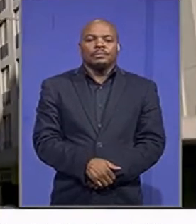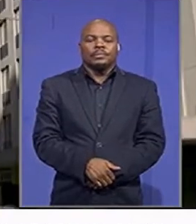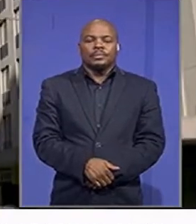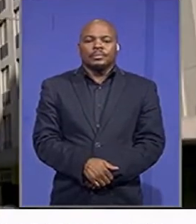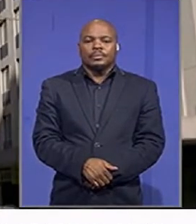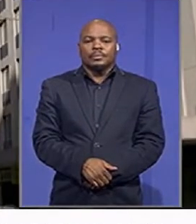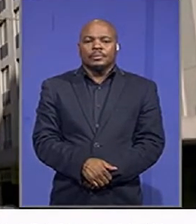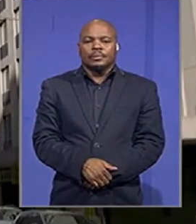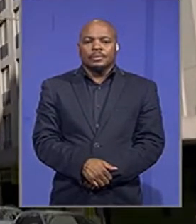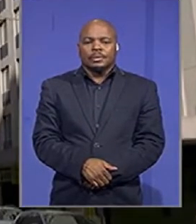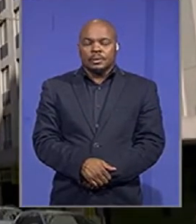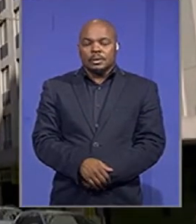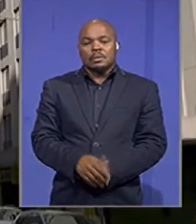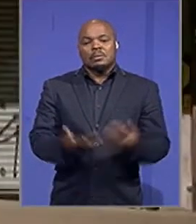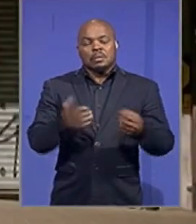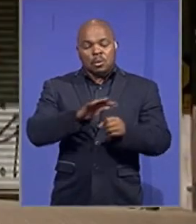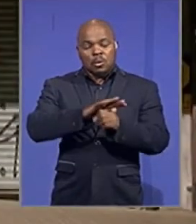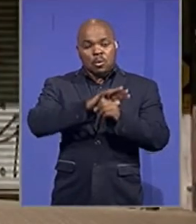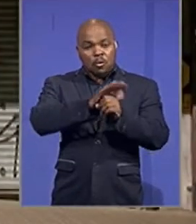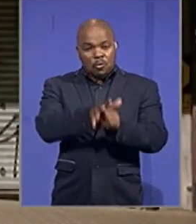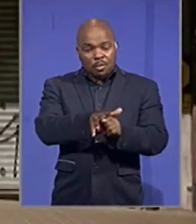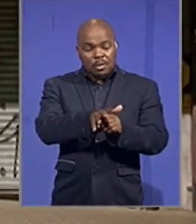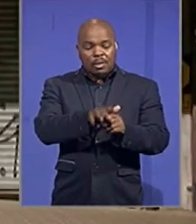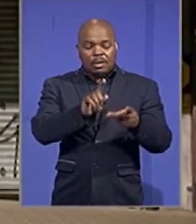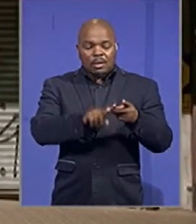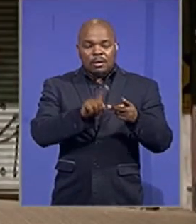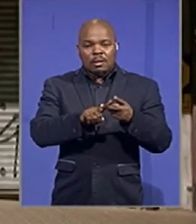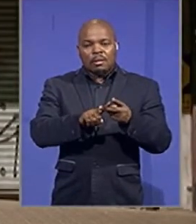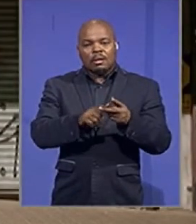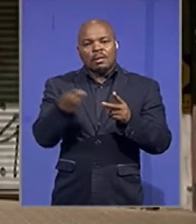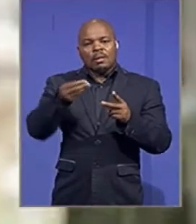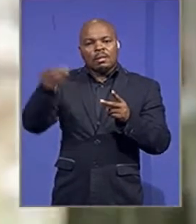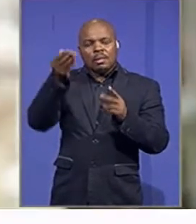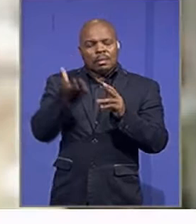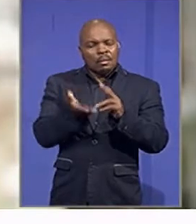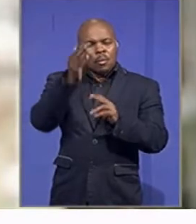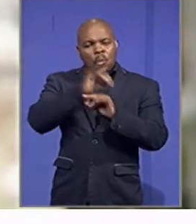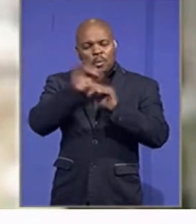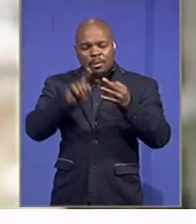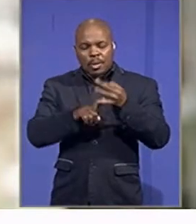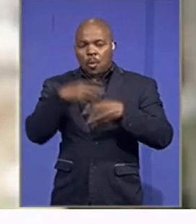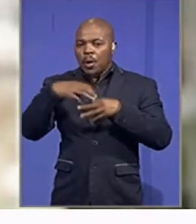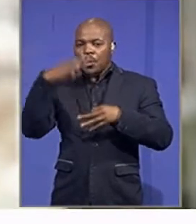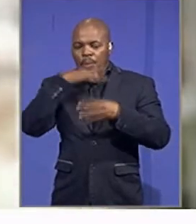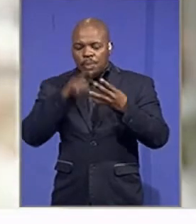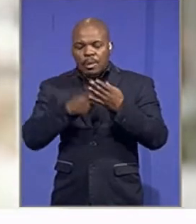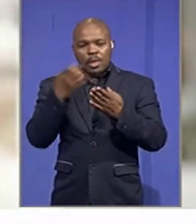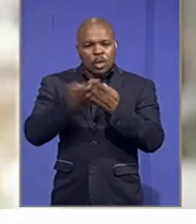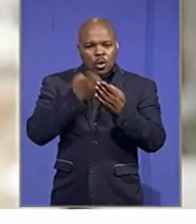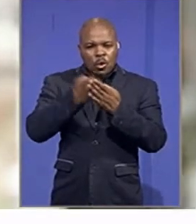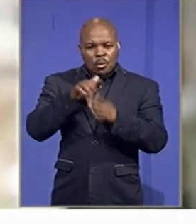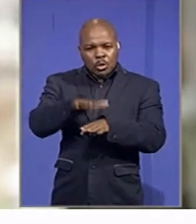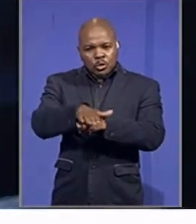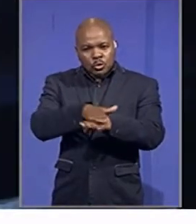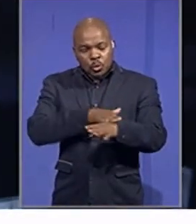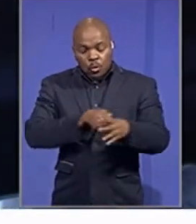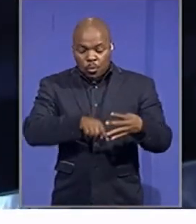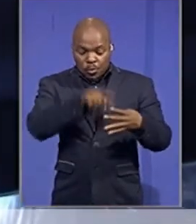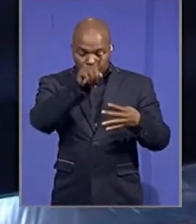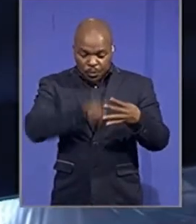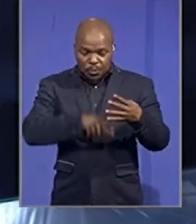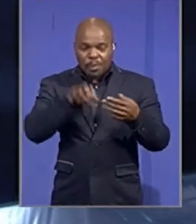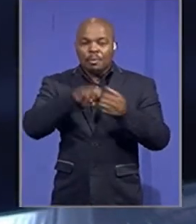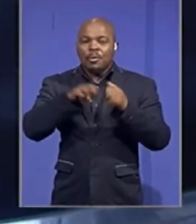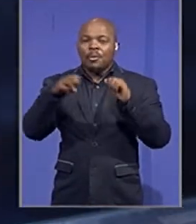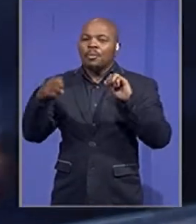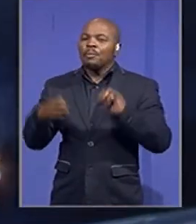Luba la COVID-19 inflation e ga ka lela go pele tlhokego ya mešomo le ikonomi go la go ka go nanya ke a mangwe a